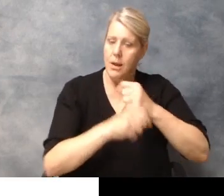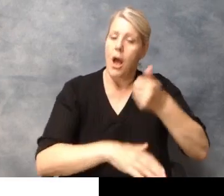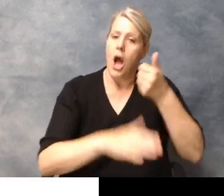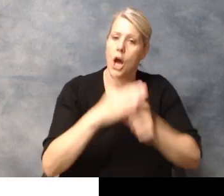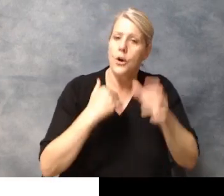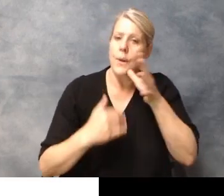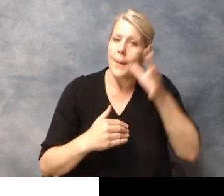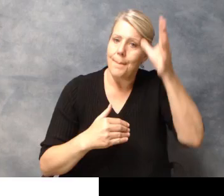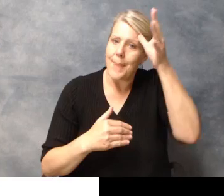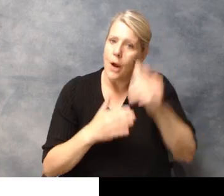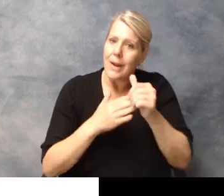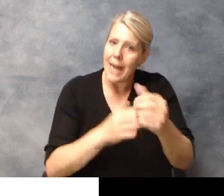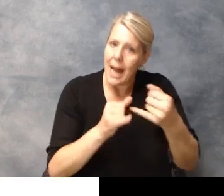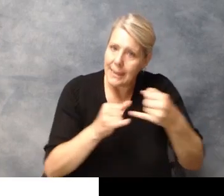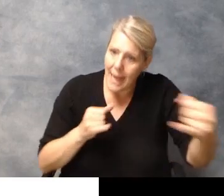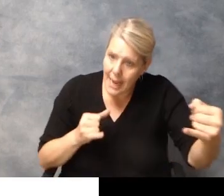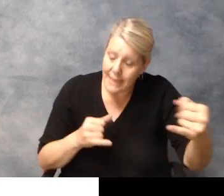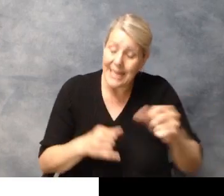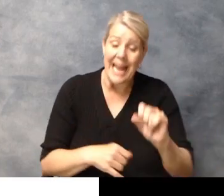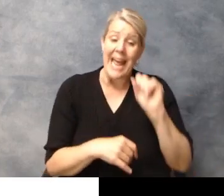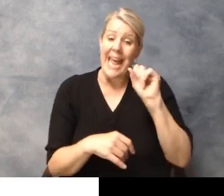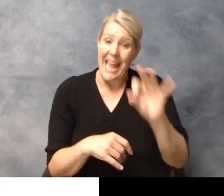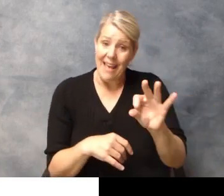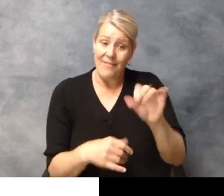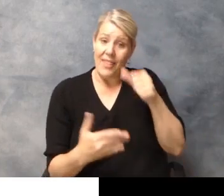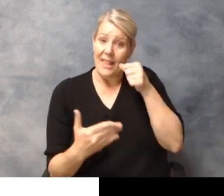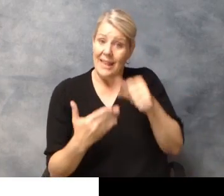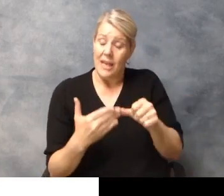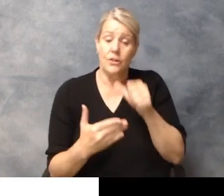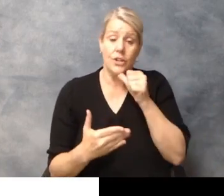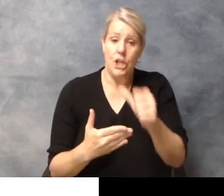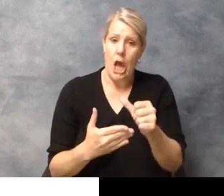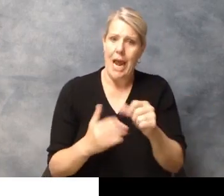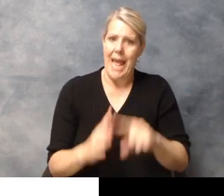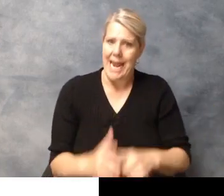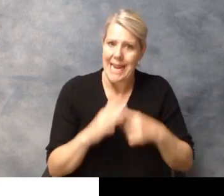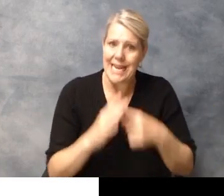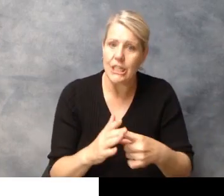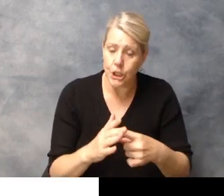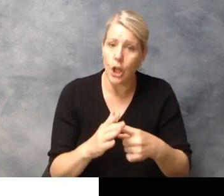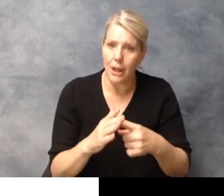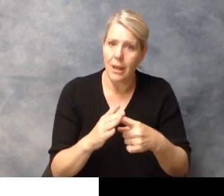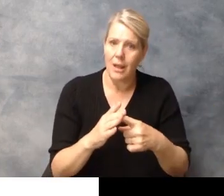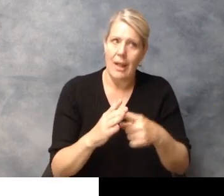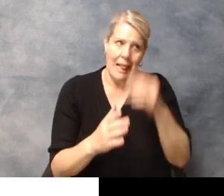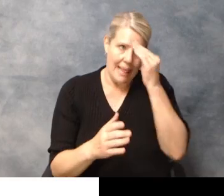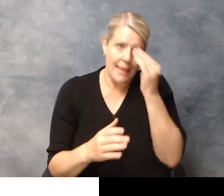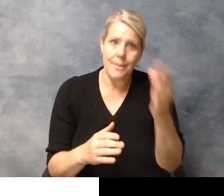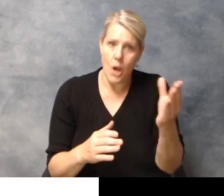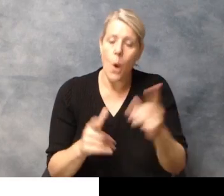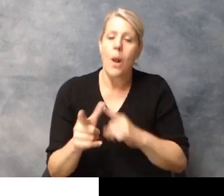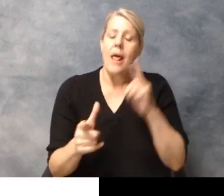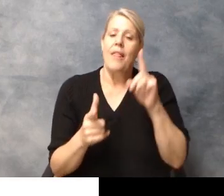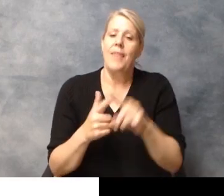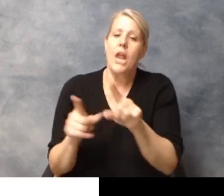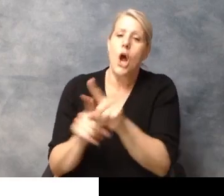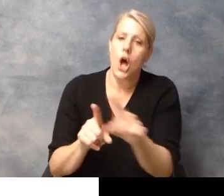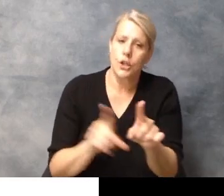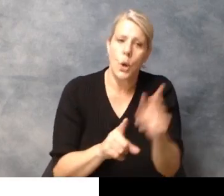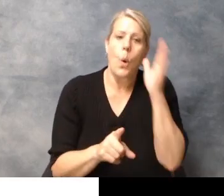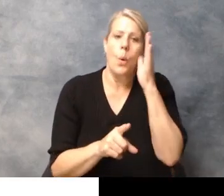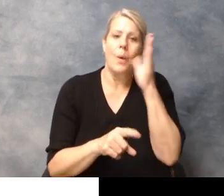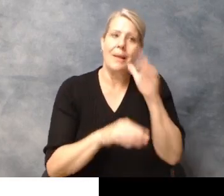the notice is not an initial referral for evaluation, the means by which a copy of the procedural safeguards can be